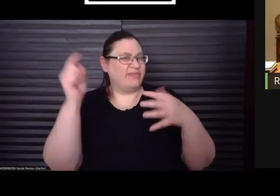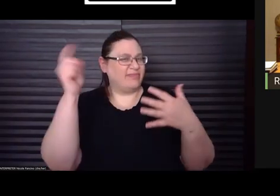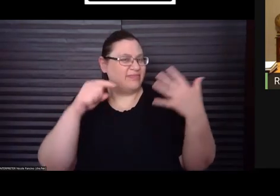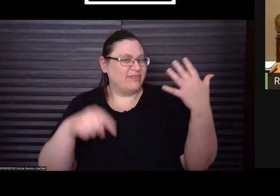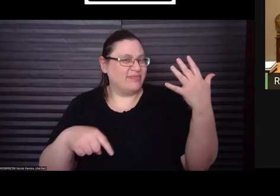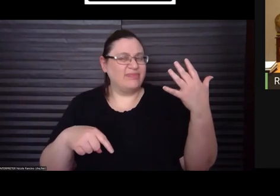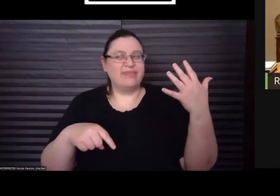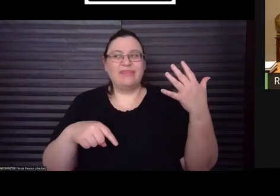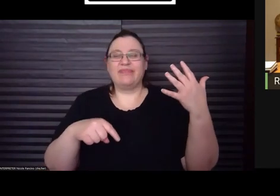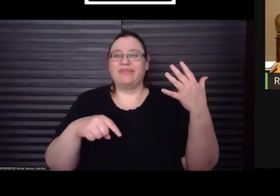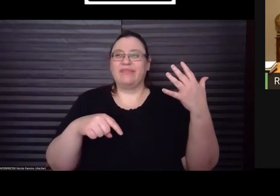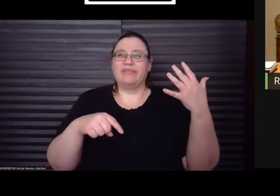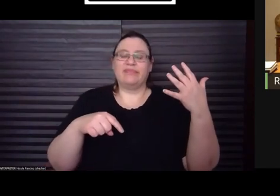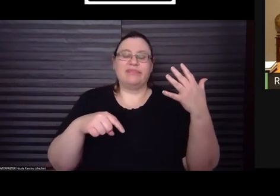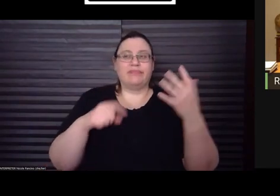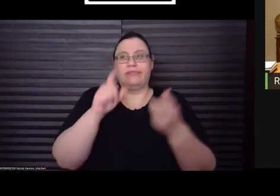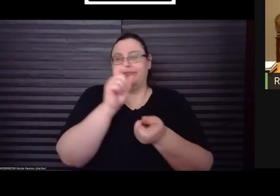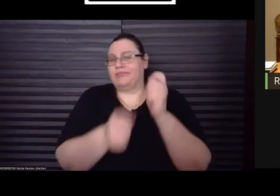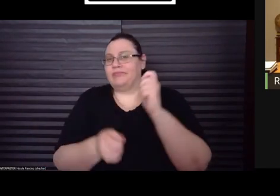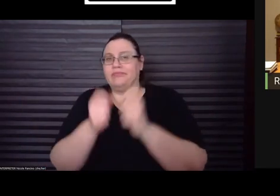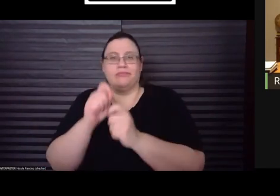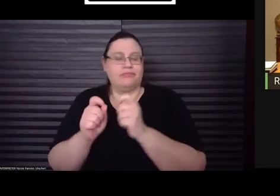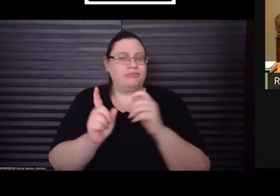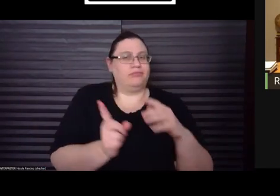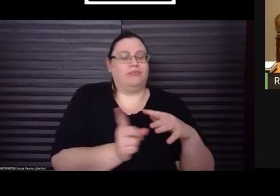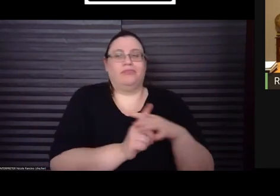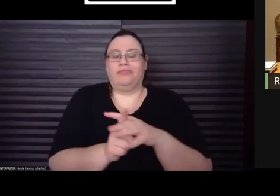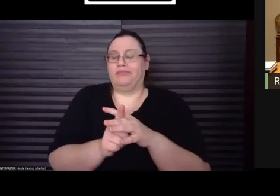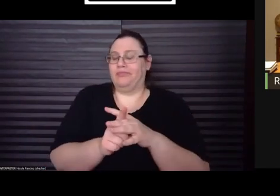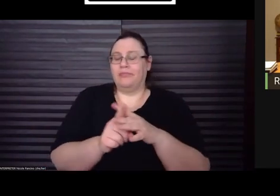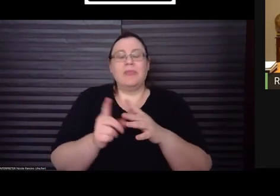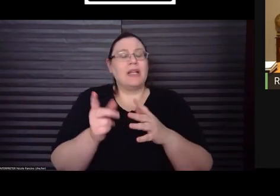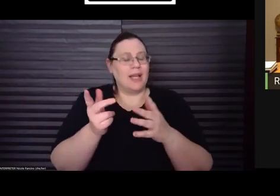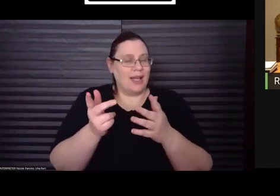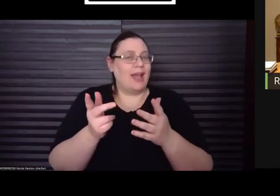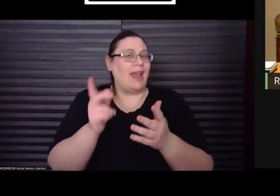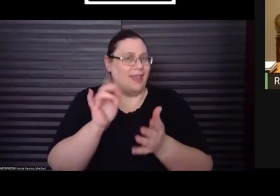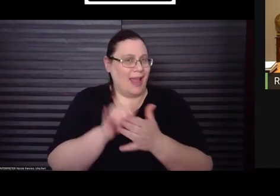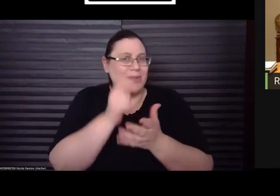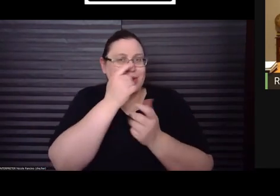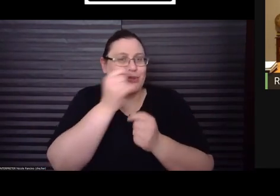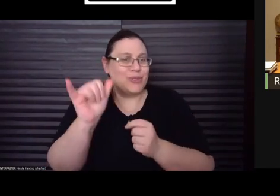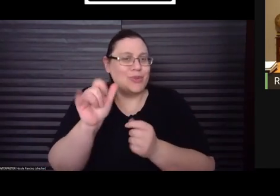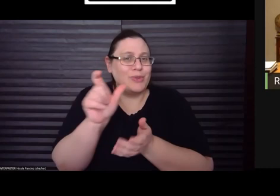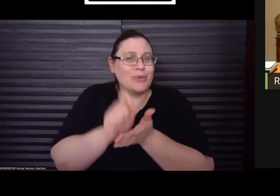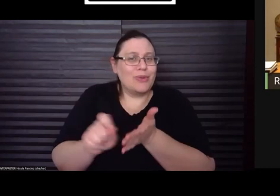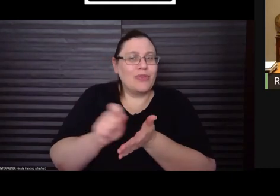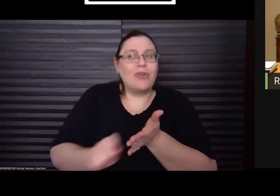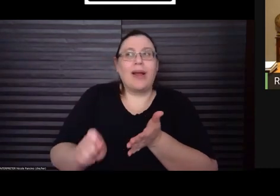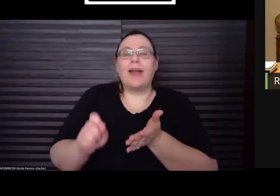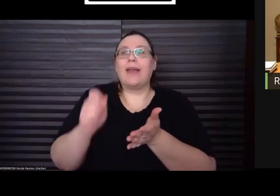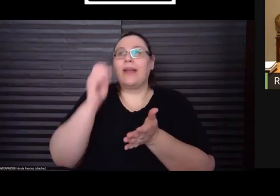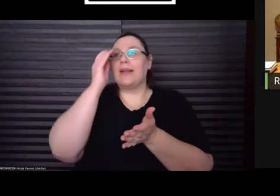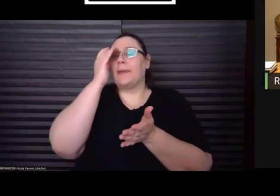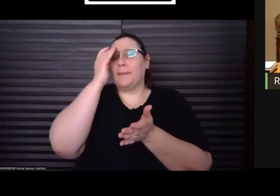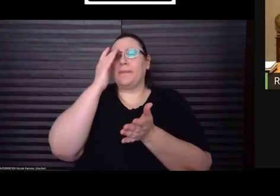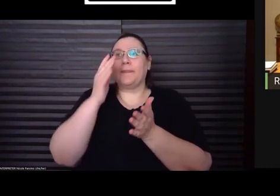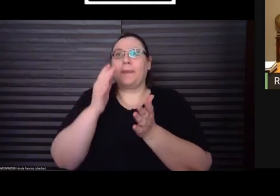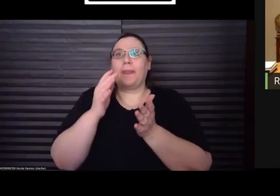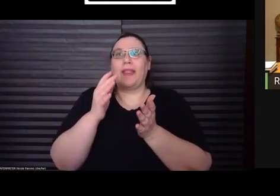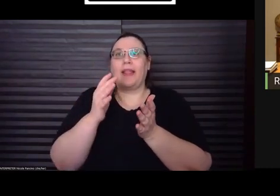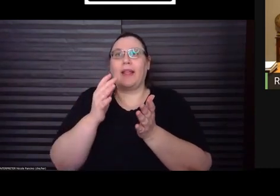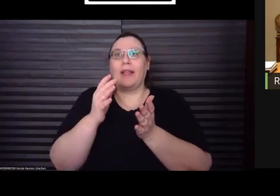sorts of other, you know, kind of permutations. But and that was also just interesting to write, because it, you know,